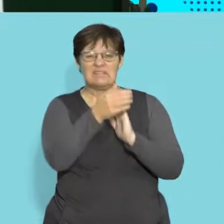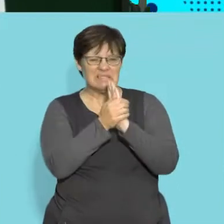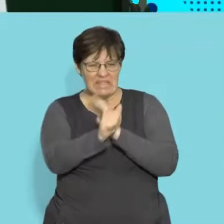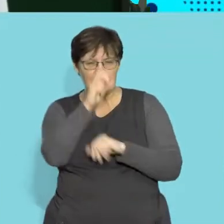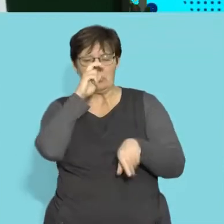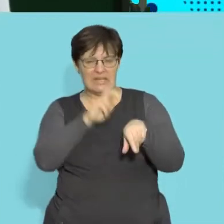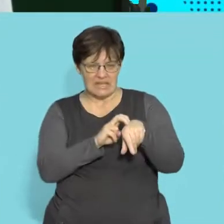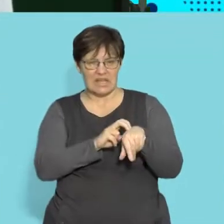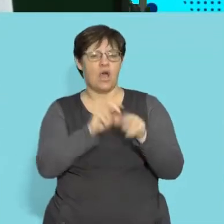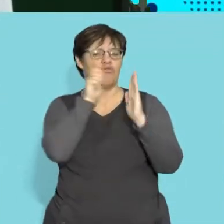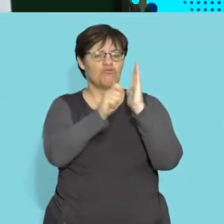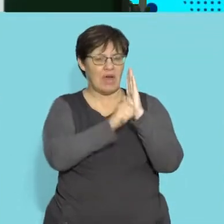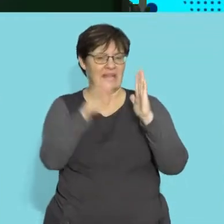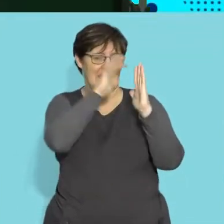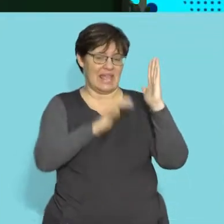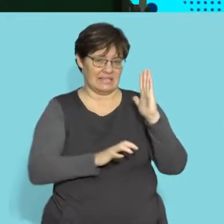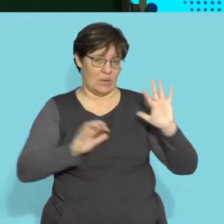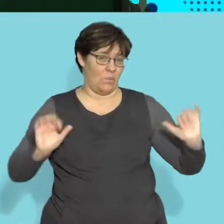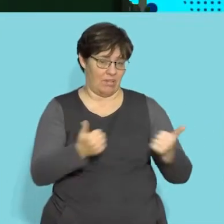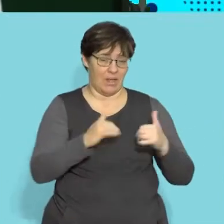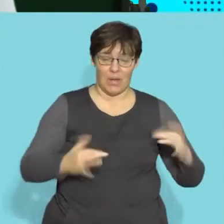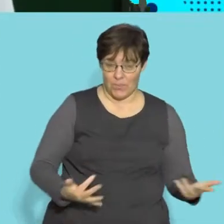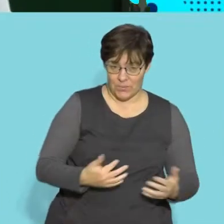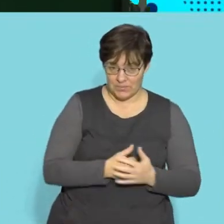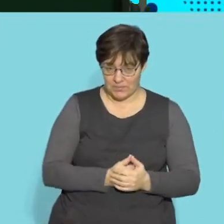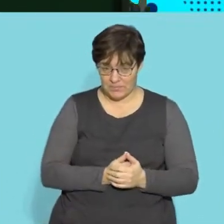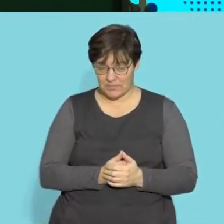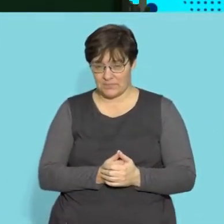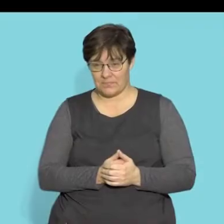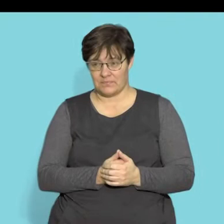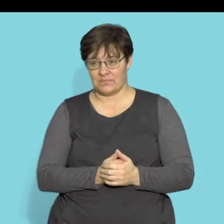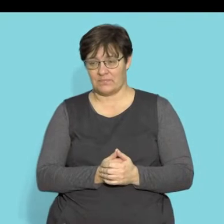skills required to write an essay in life sciences.